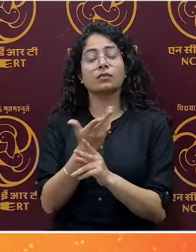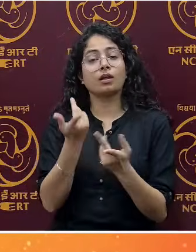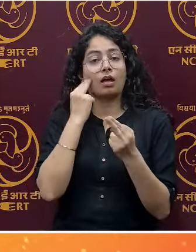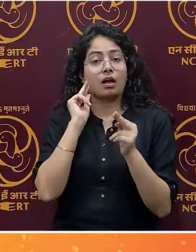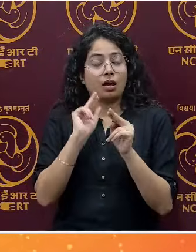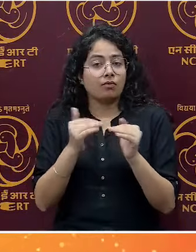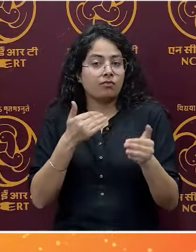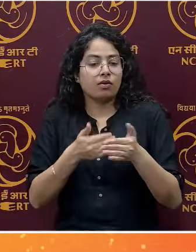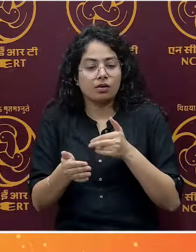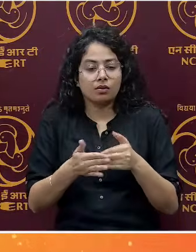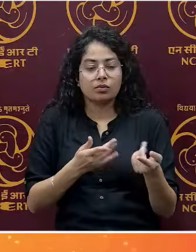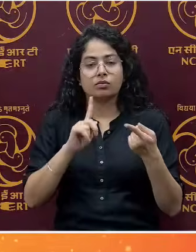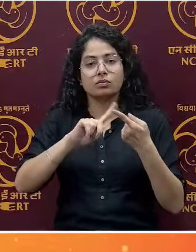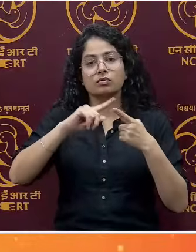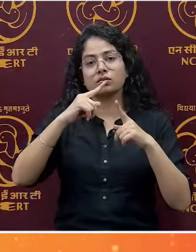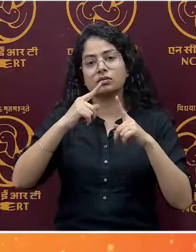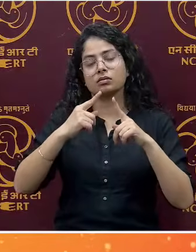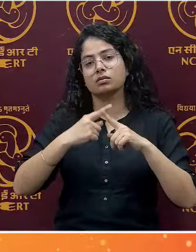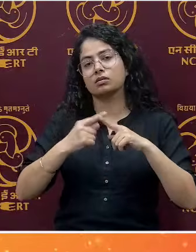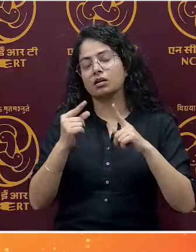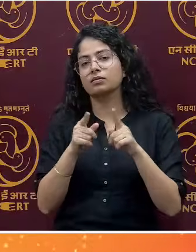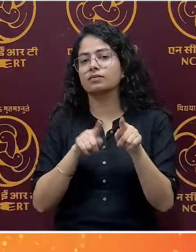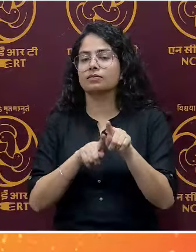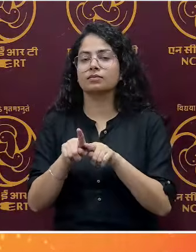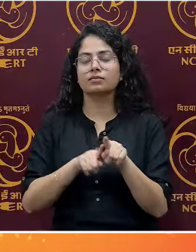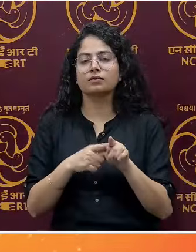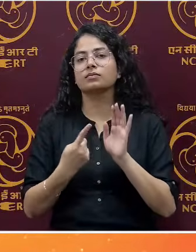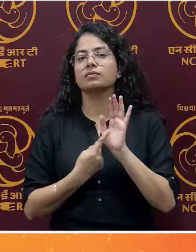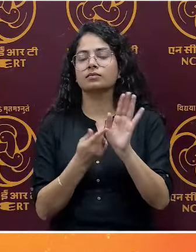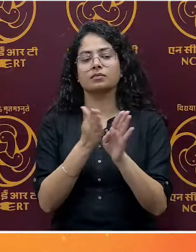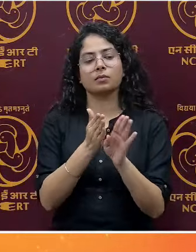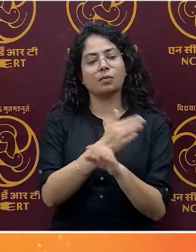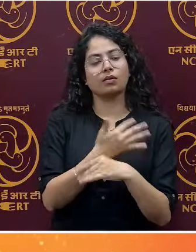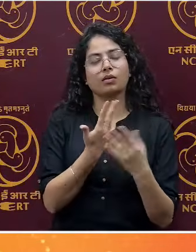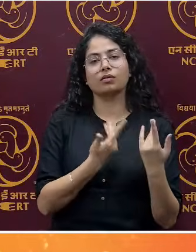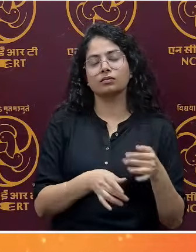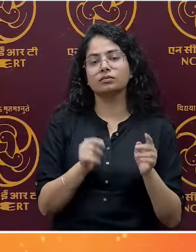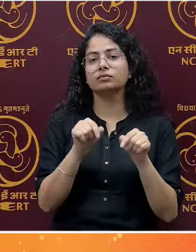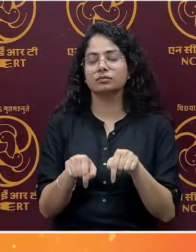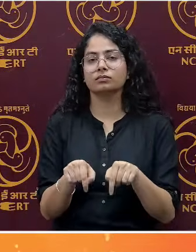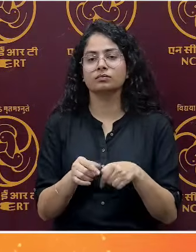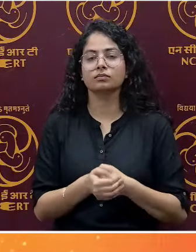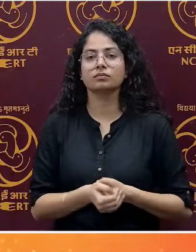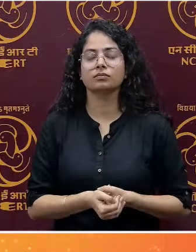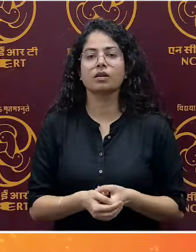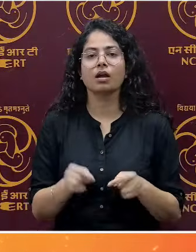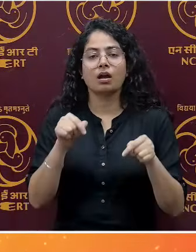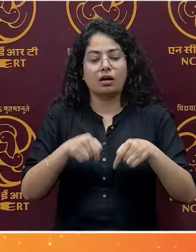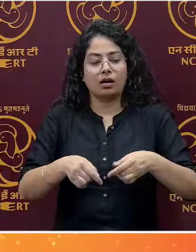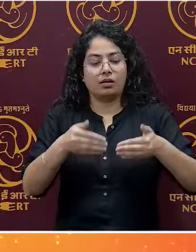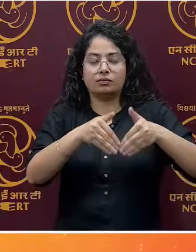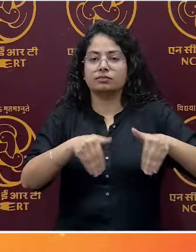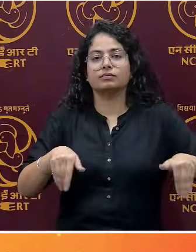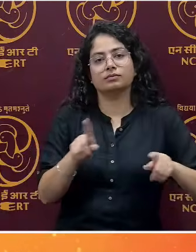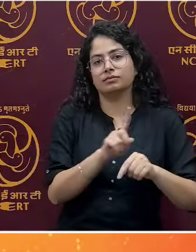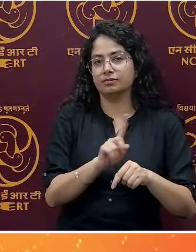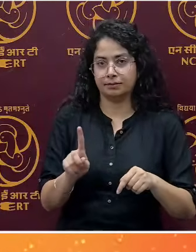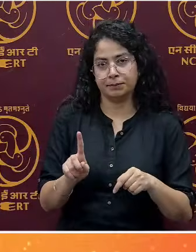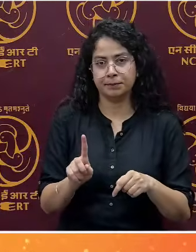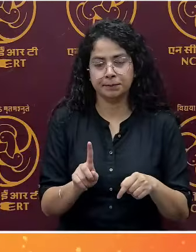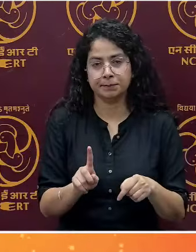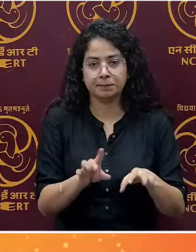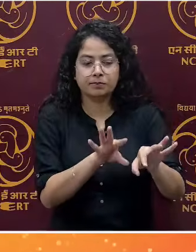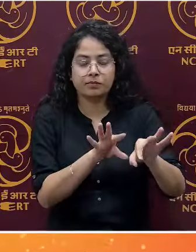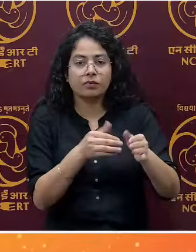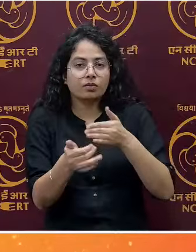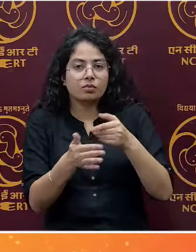perform experiments in virtual labs, like we have shown you, that there is no limitation of choosing